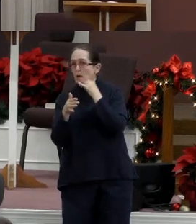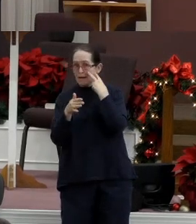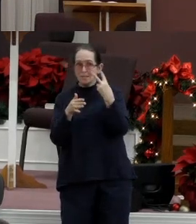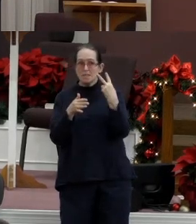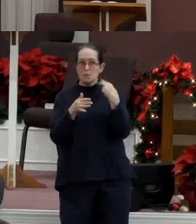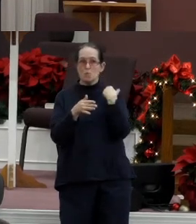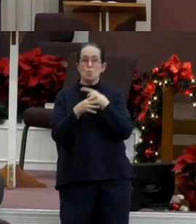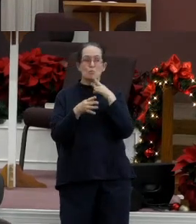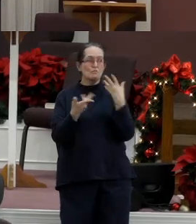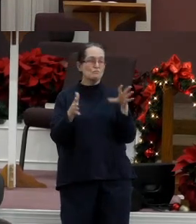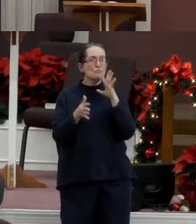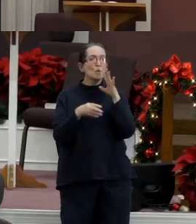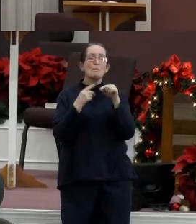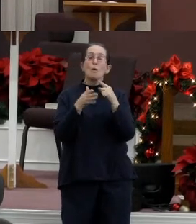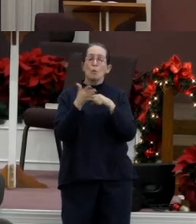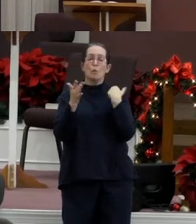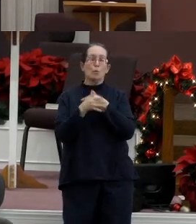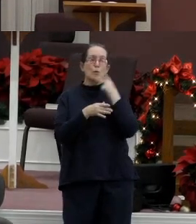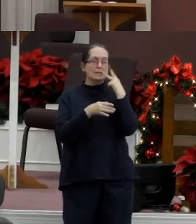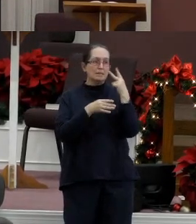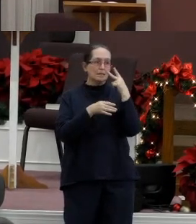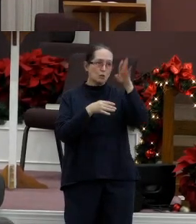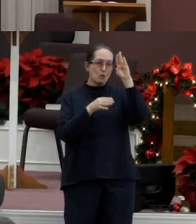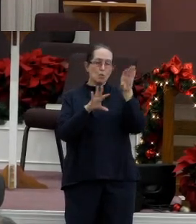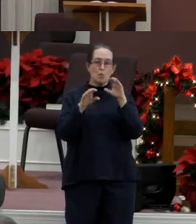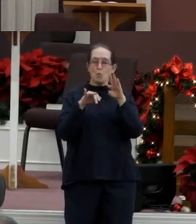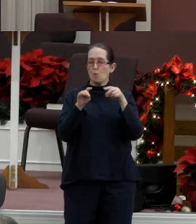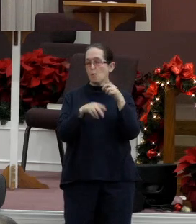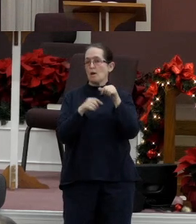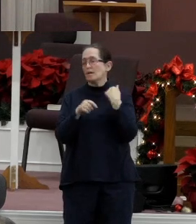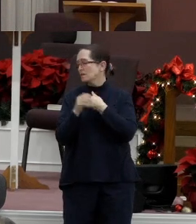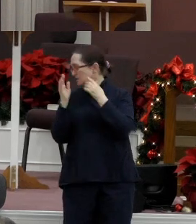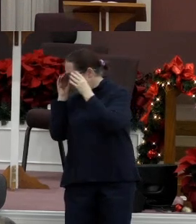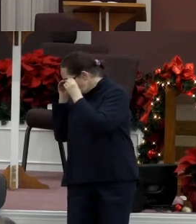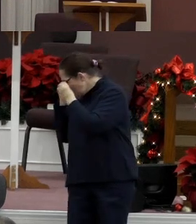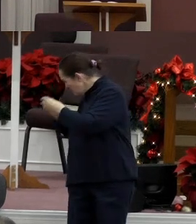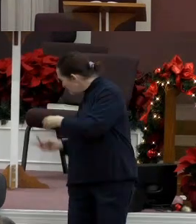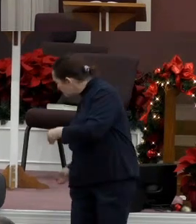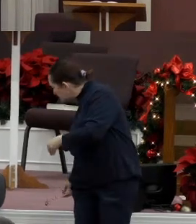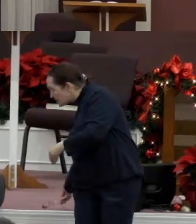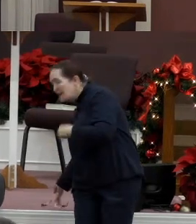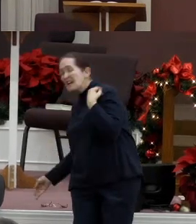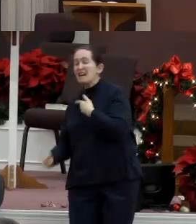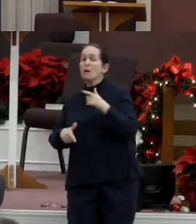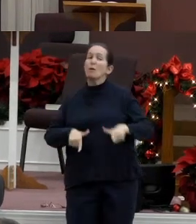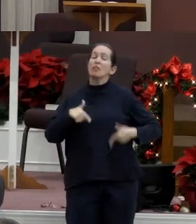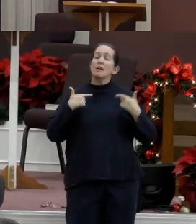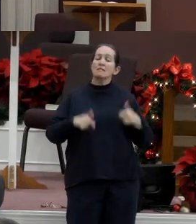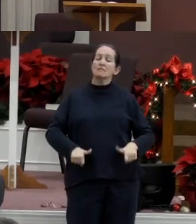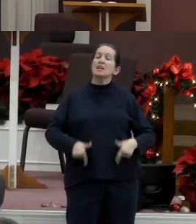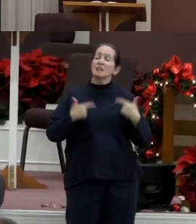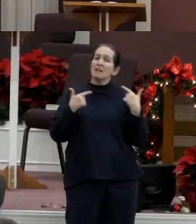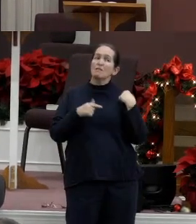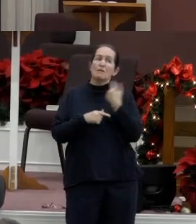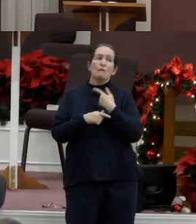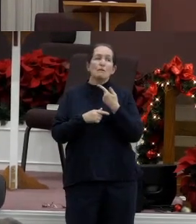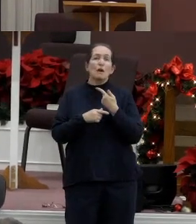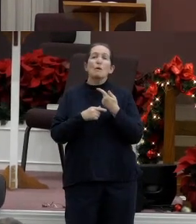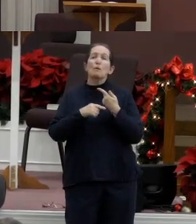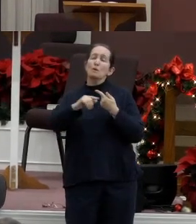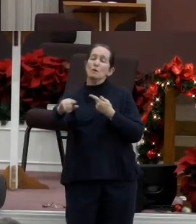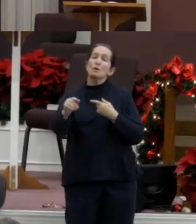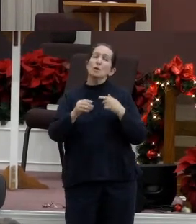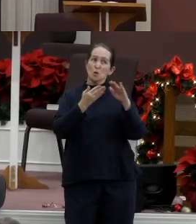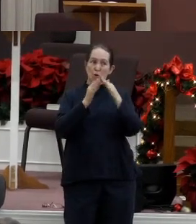about what we have seen God doing all around us in our lives and in the life of our church and the life of our community. Do you hear what I